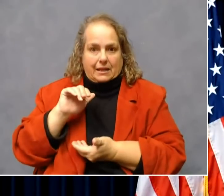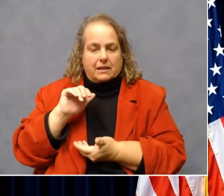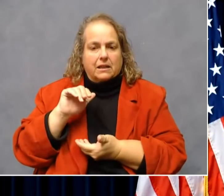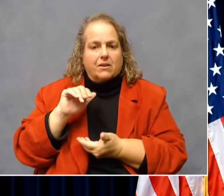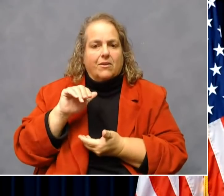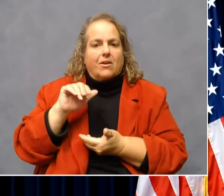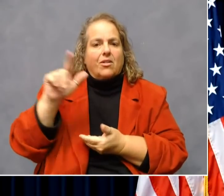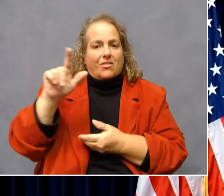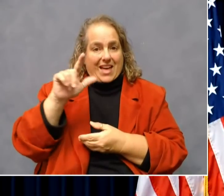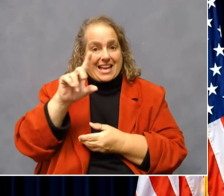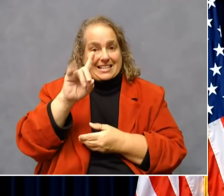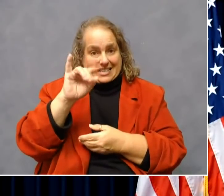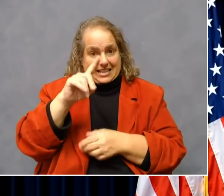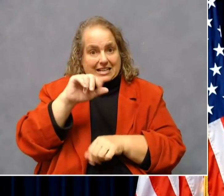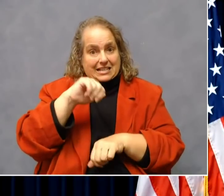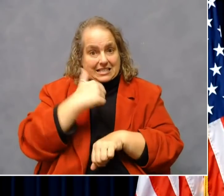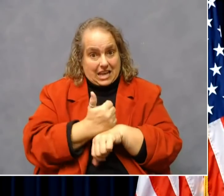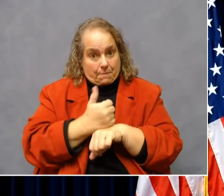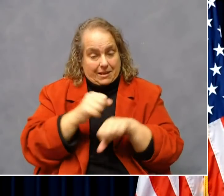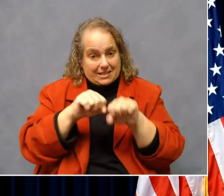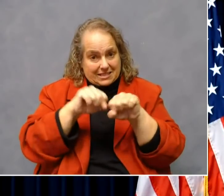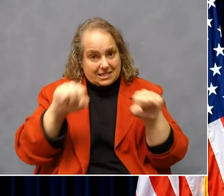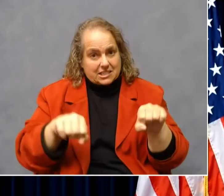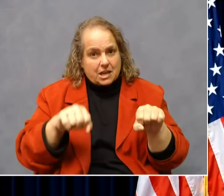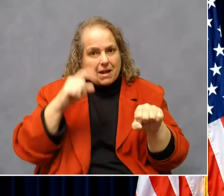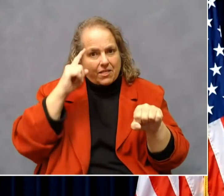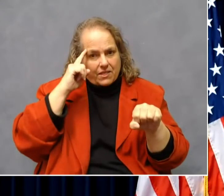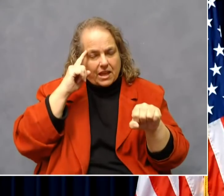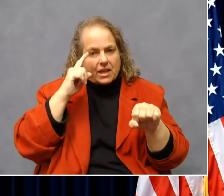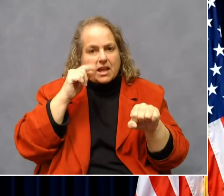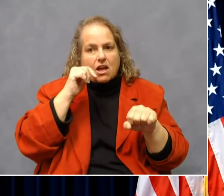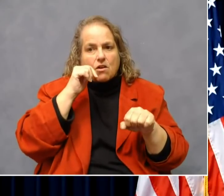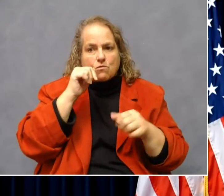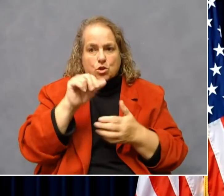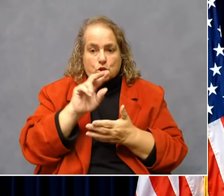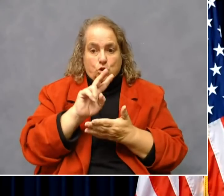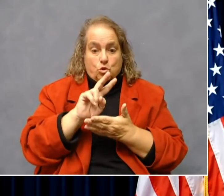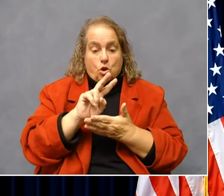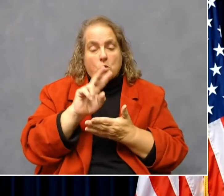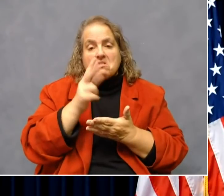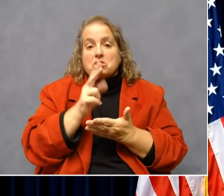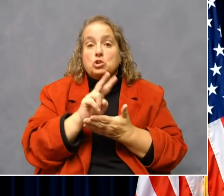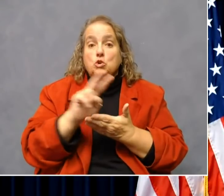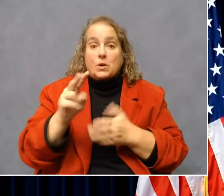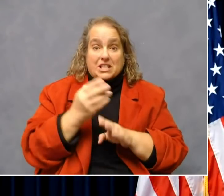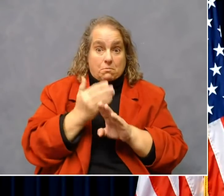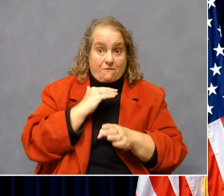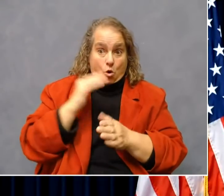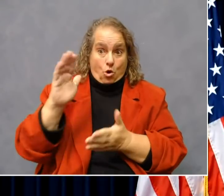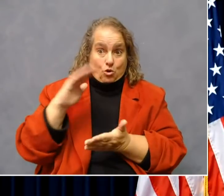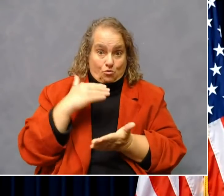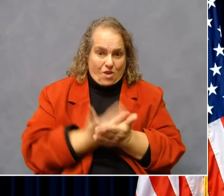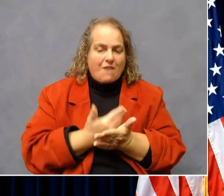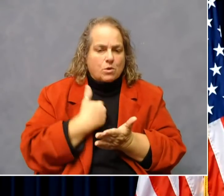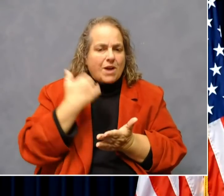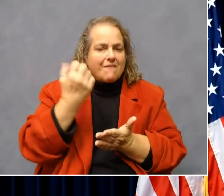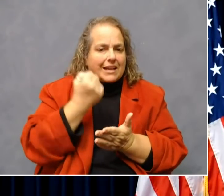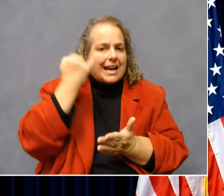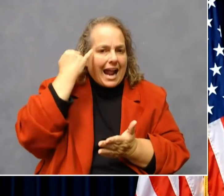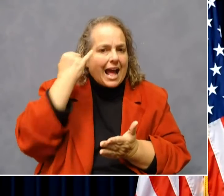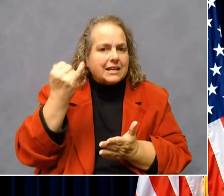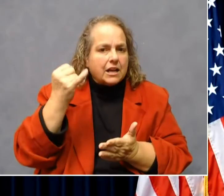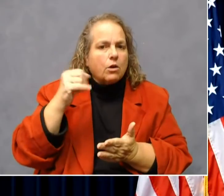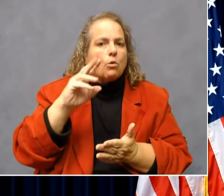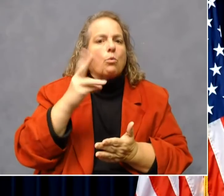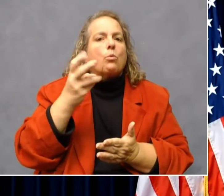least a couple weeks ahead of each shipment, have a good idea how many are coming, when, and where. This will all be impacted too if we